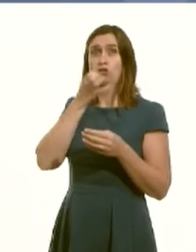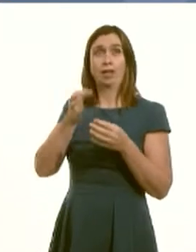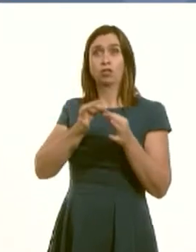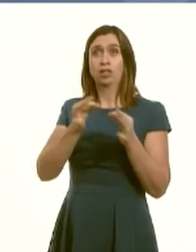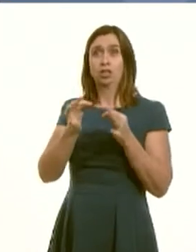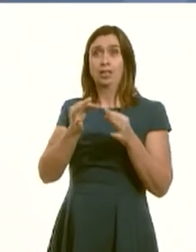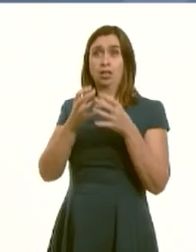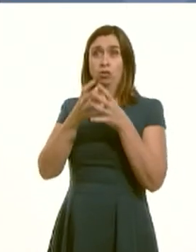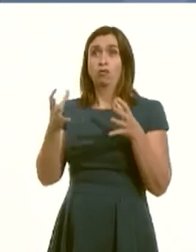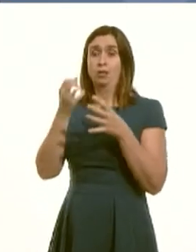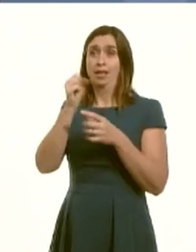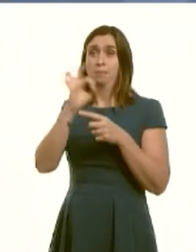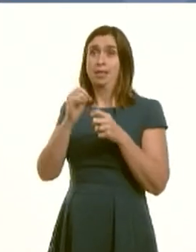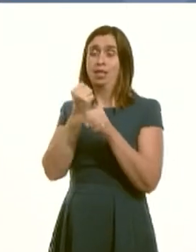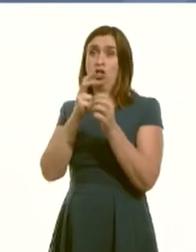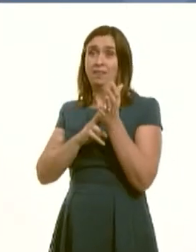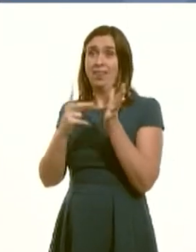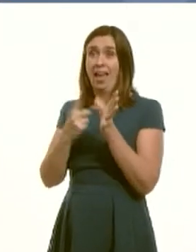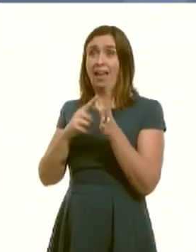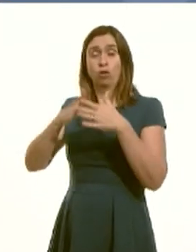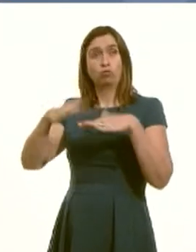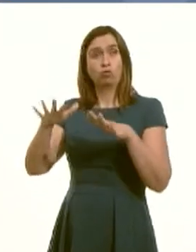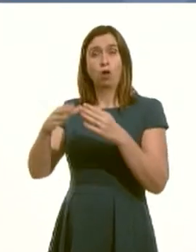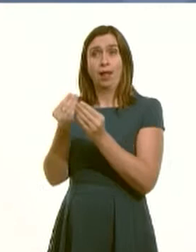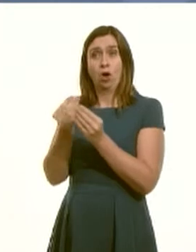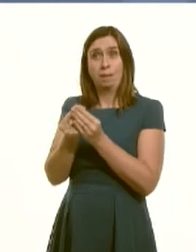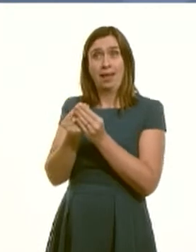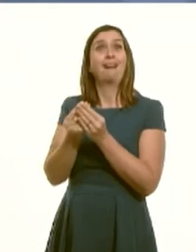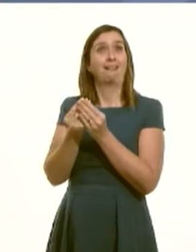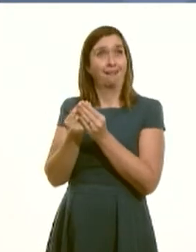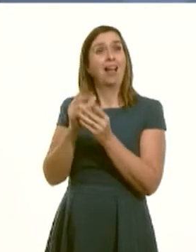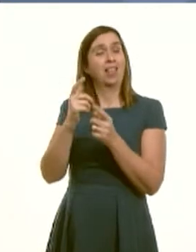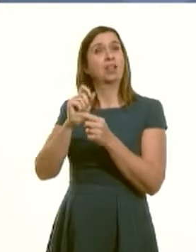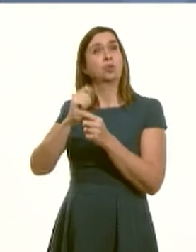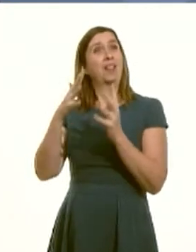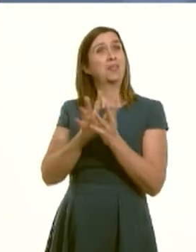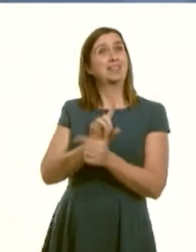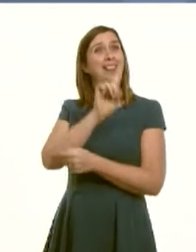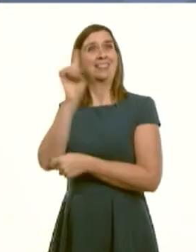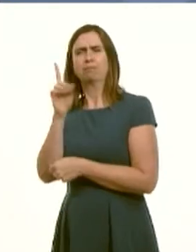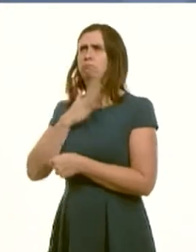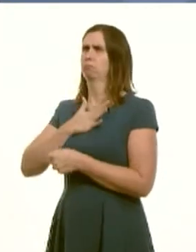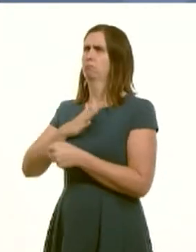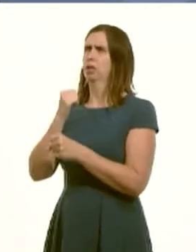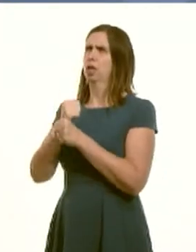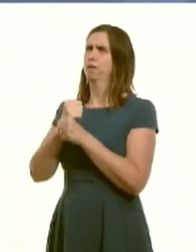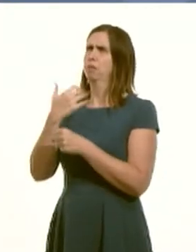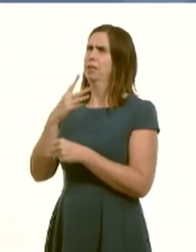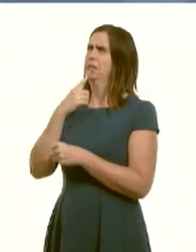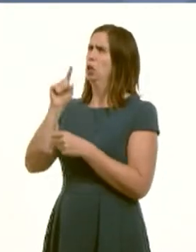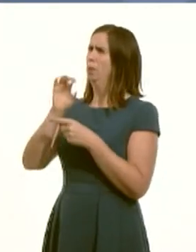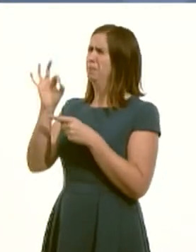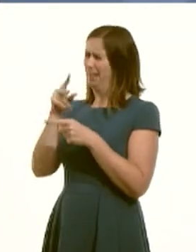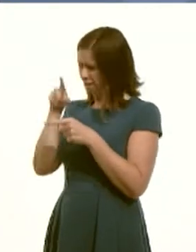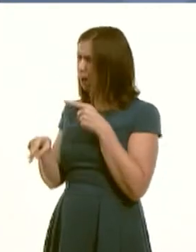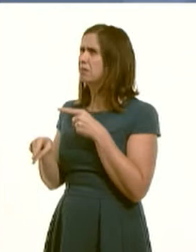a 10% growth in GVA for the rural economy, and ultimately, 12 weeks later, your government has signalled a near 20%